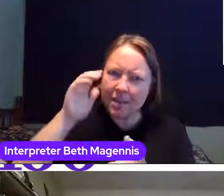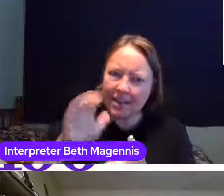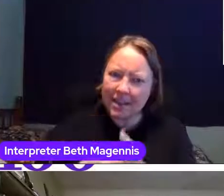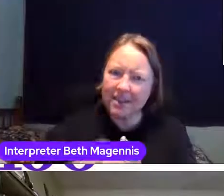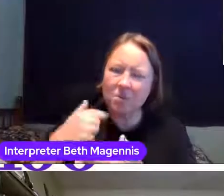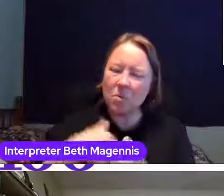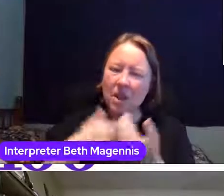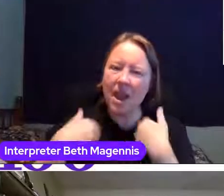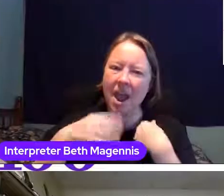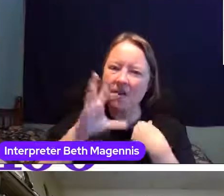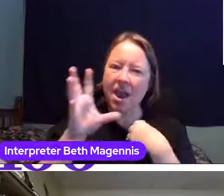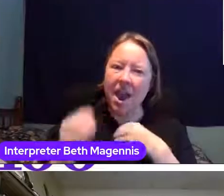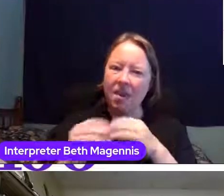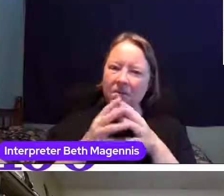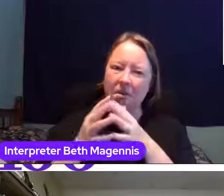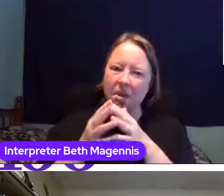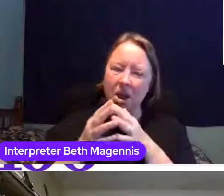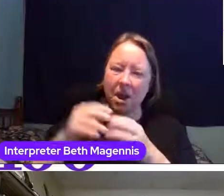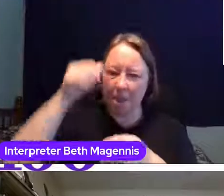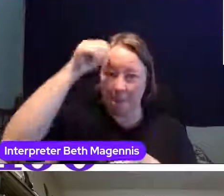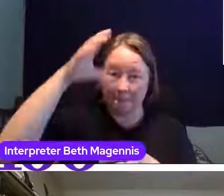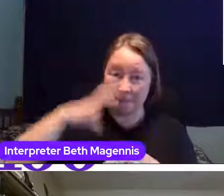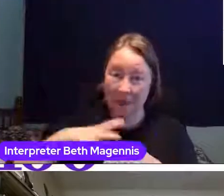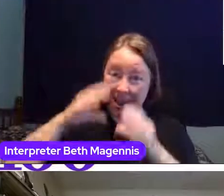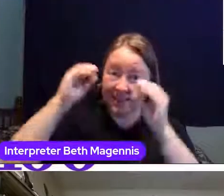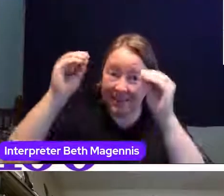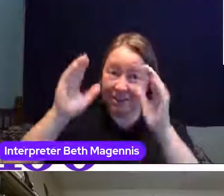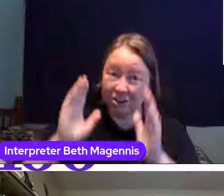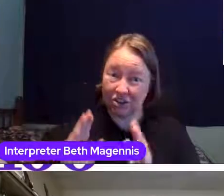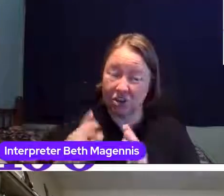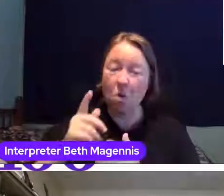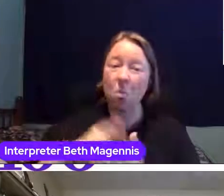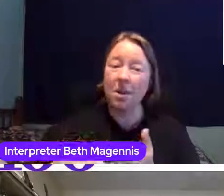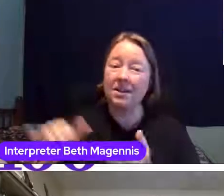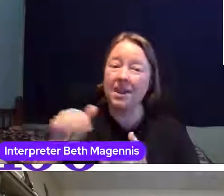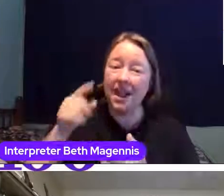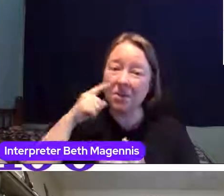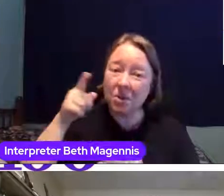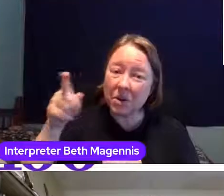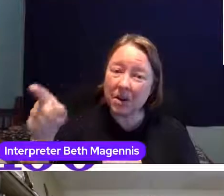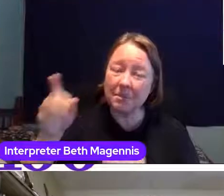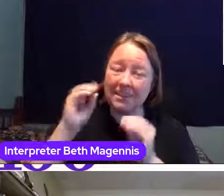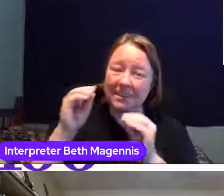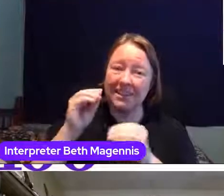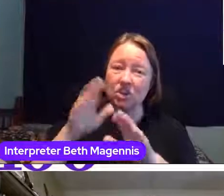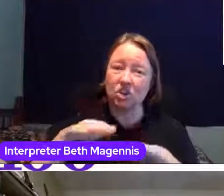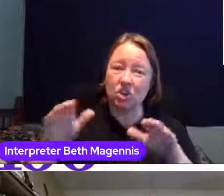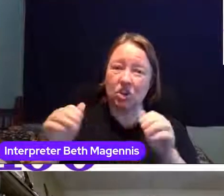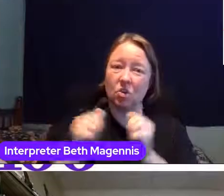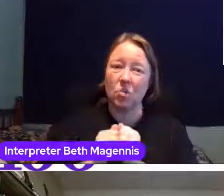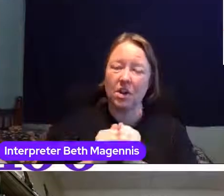an African-American male teacher and what it's like for him to teach children with